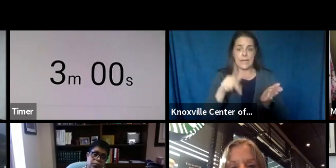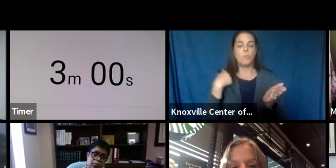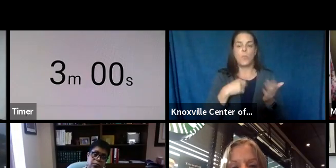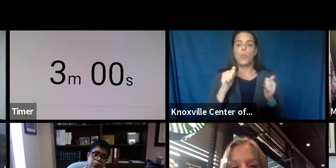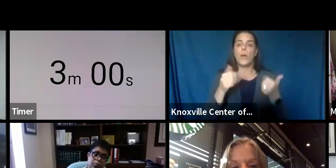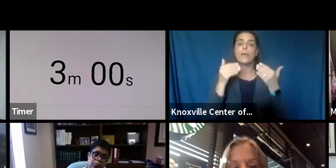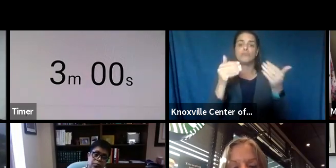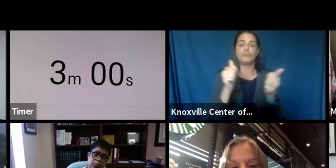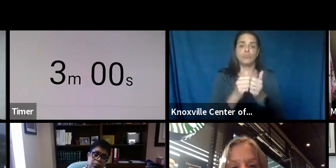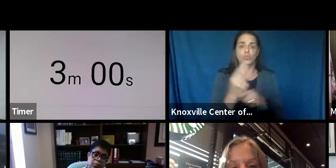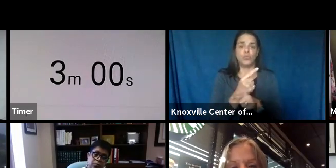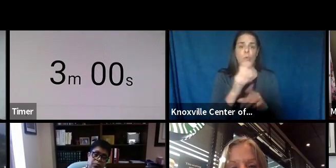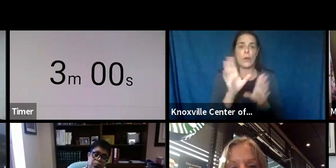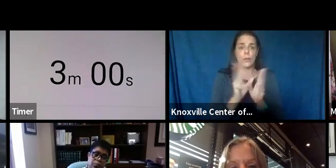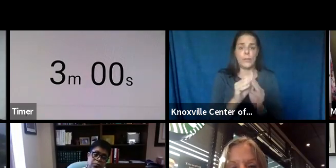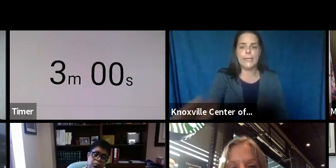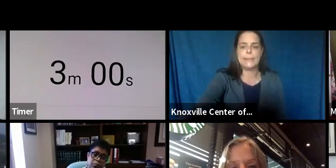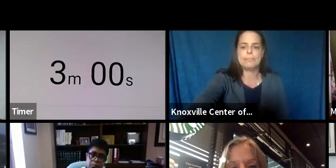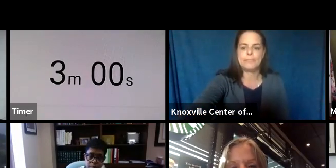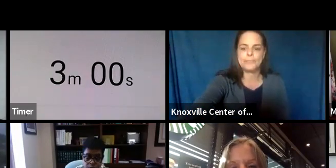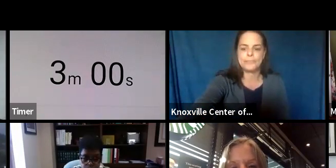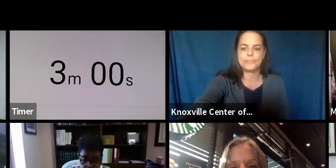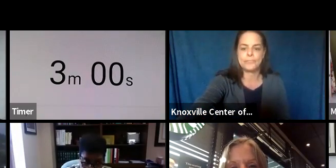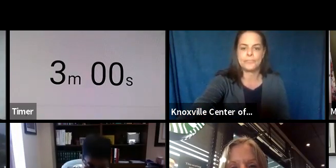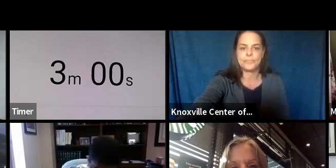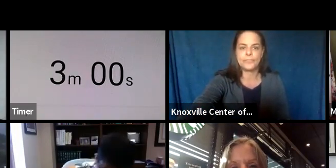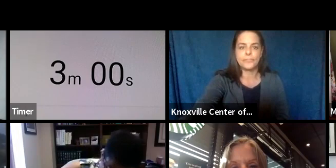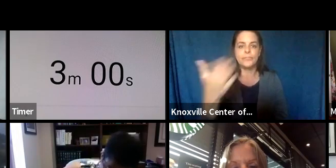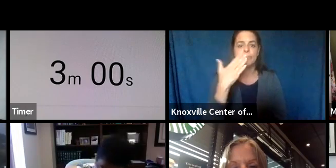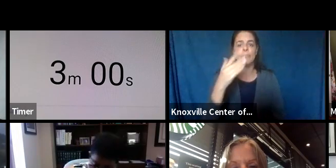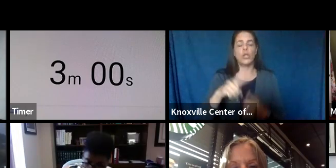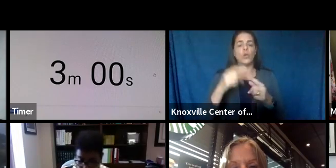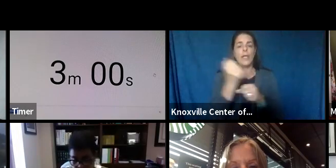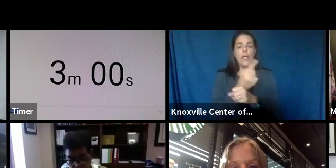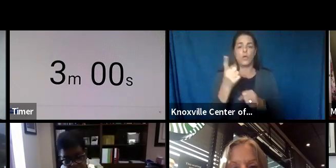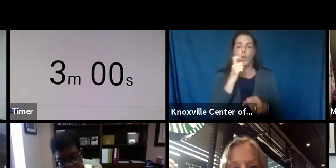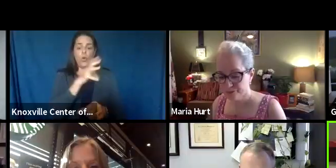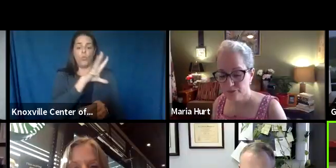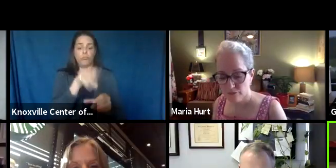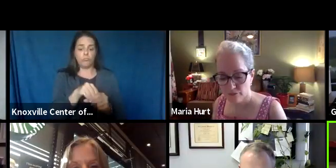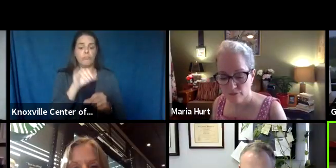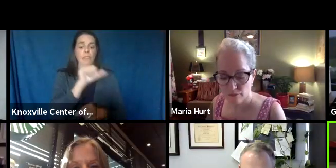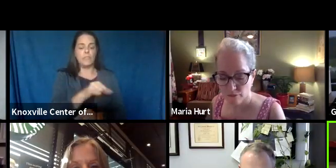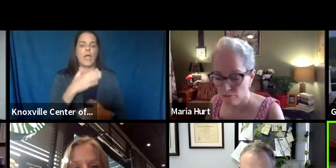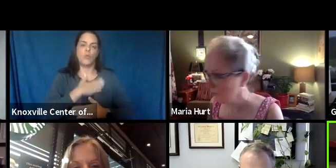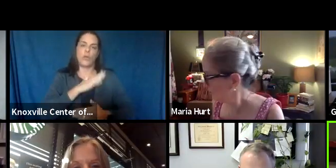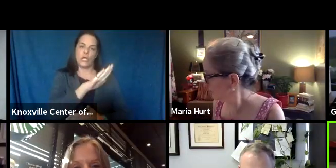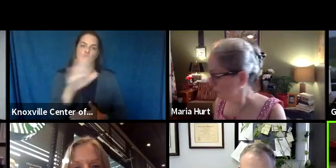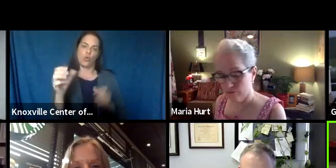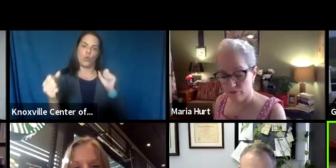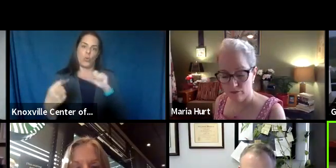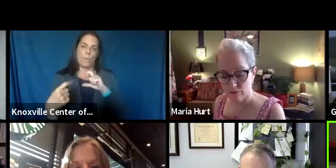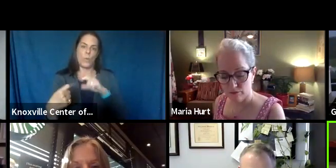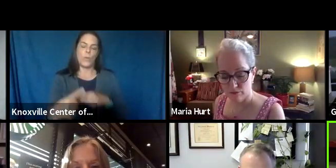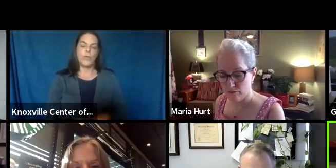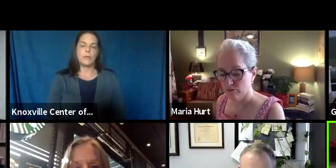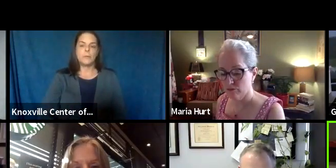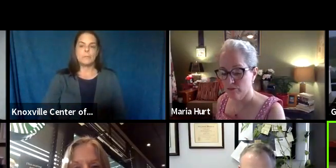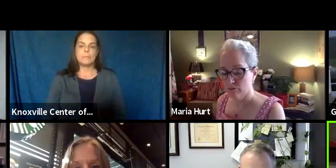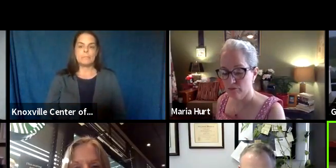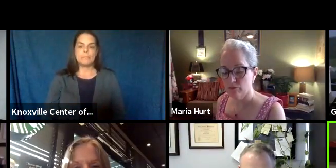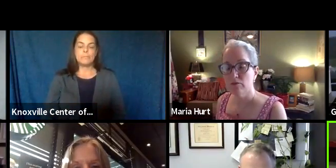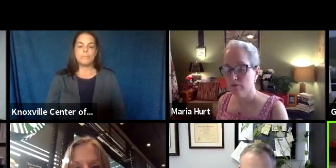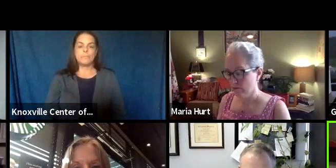the agenda. Thanks to everyone who participated in that. We appreciate your input. And so with